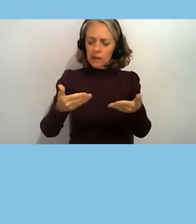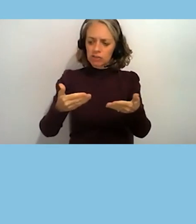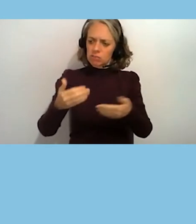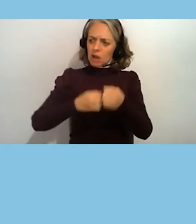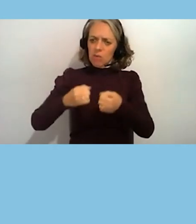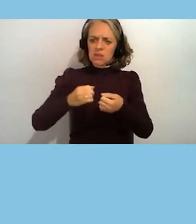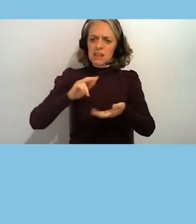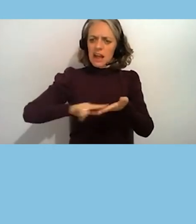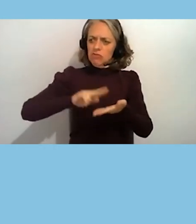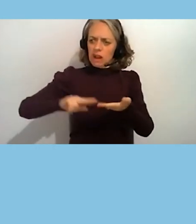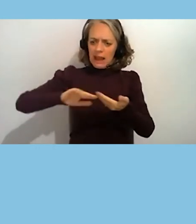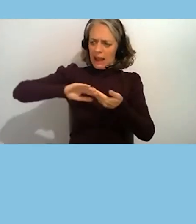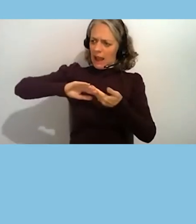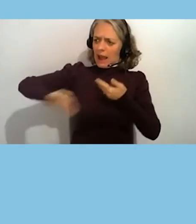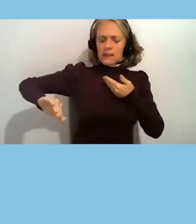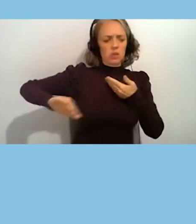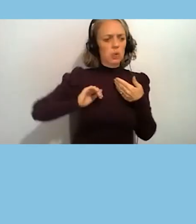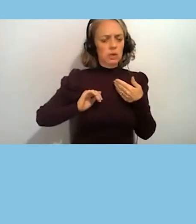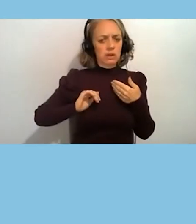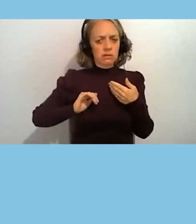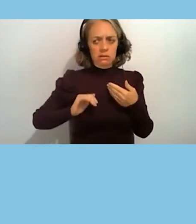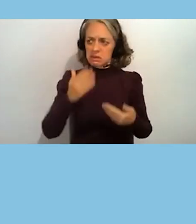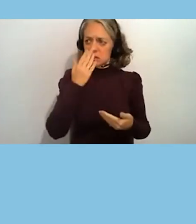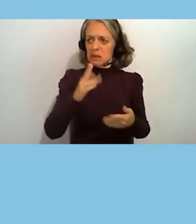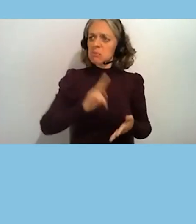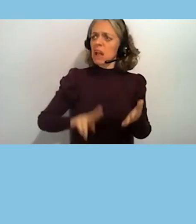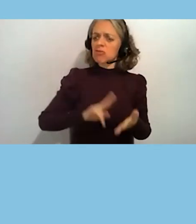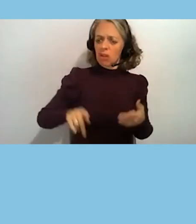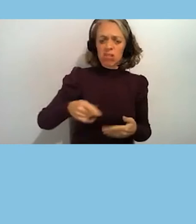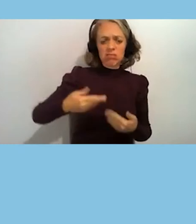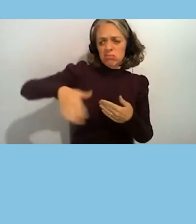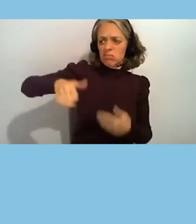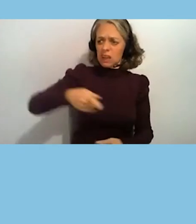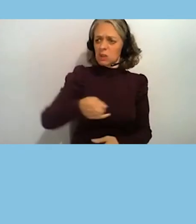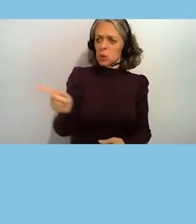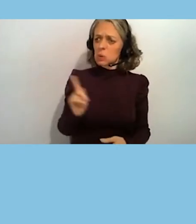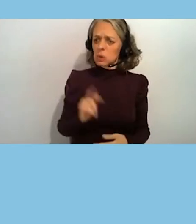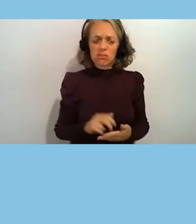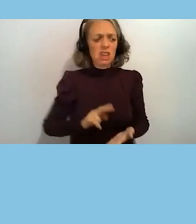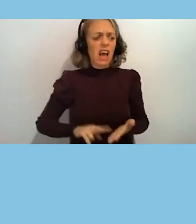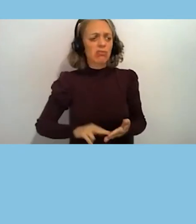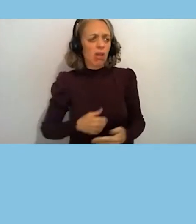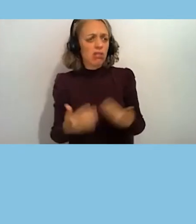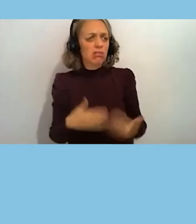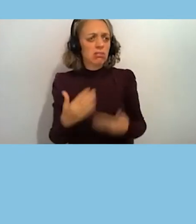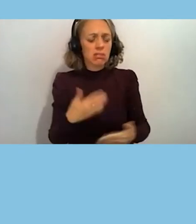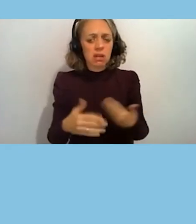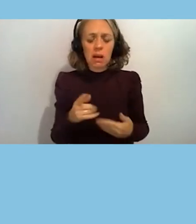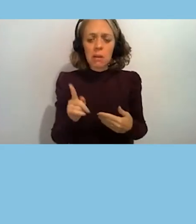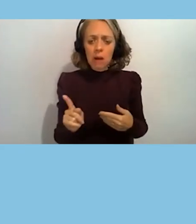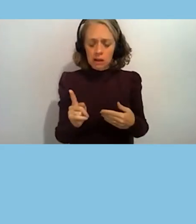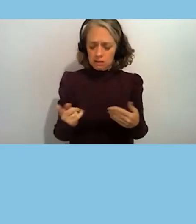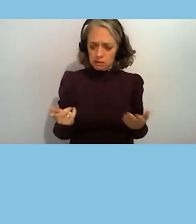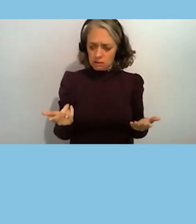exclusion. It starts to seem natural to exclude or to include disability, but imagined only as a limit